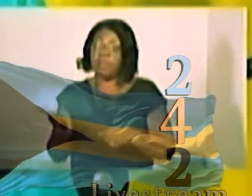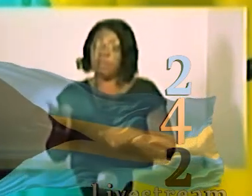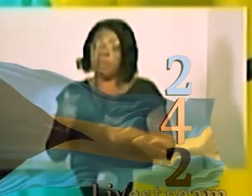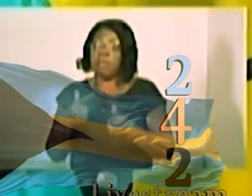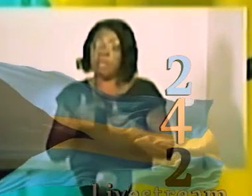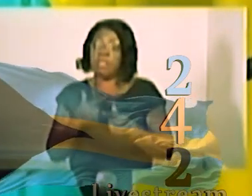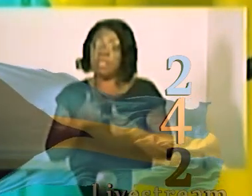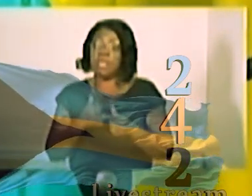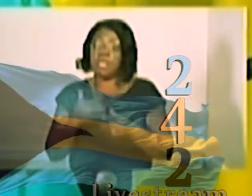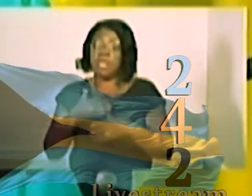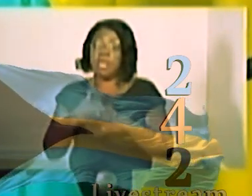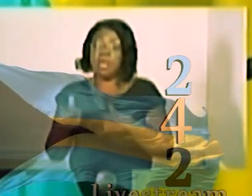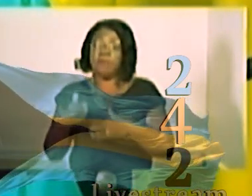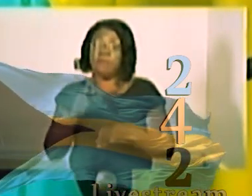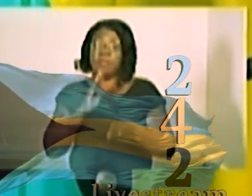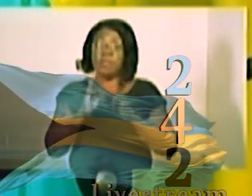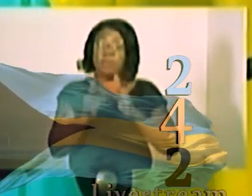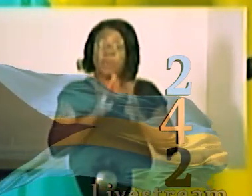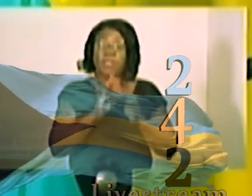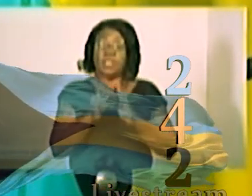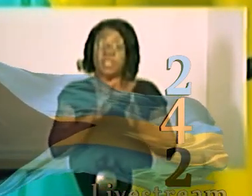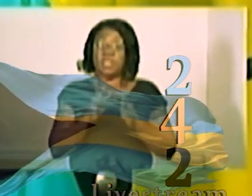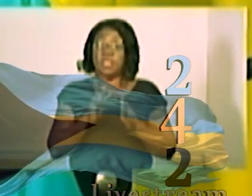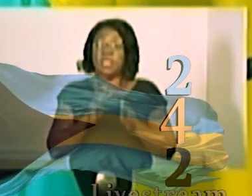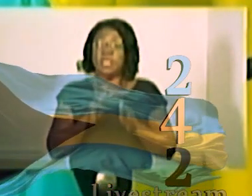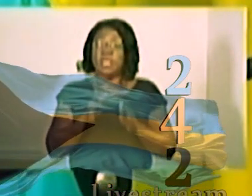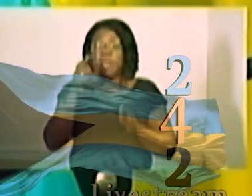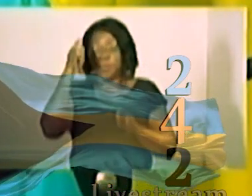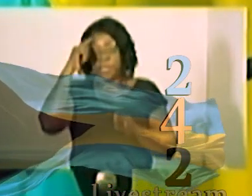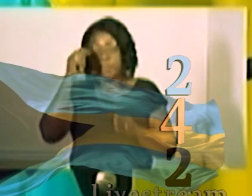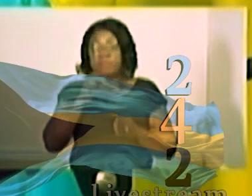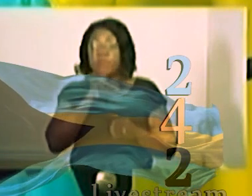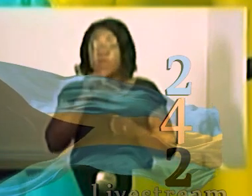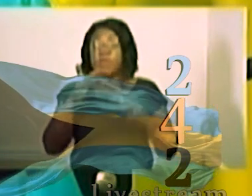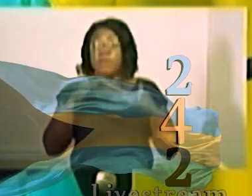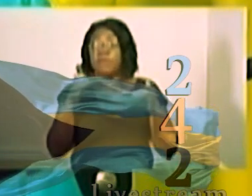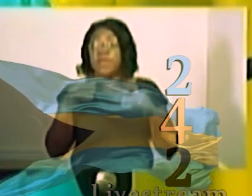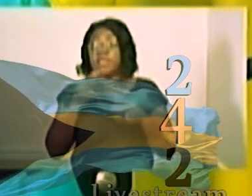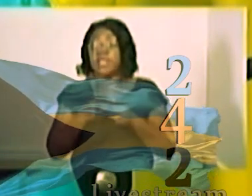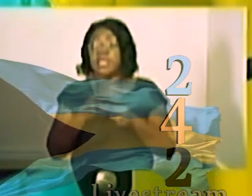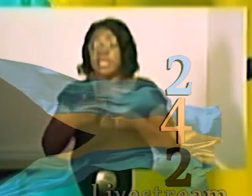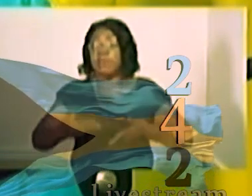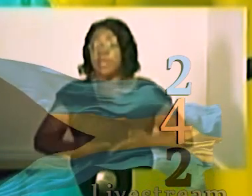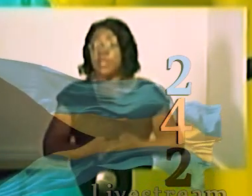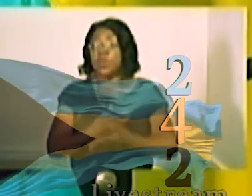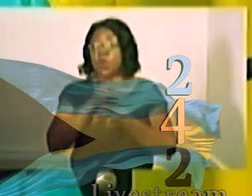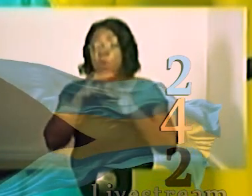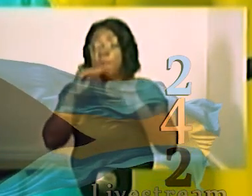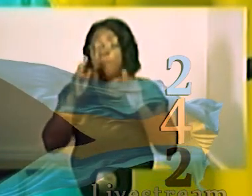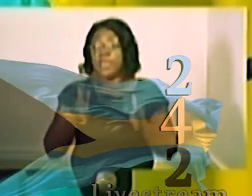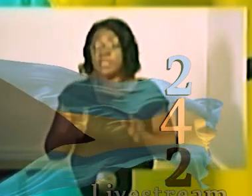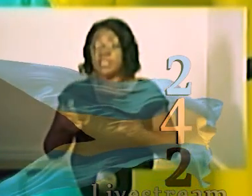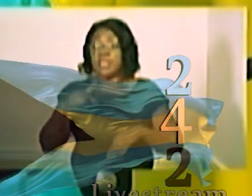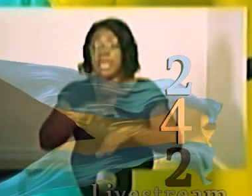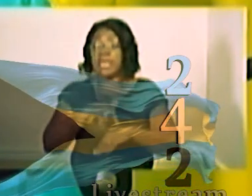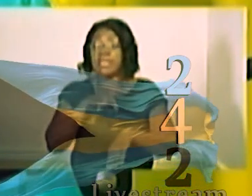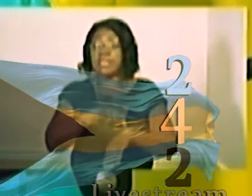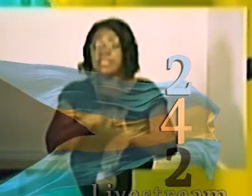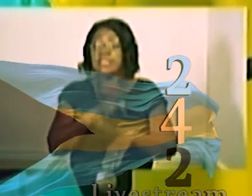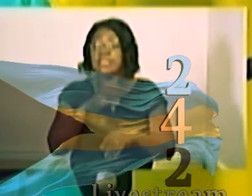until after the budget. I think it would be unfair for me to name a new minister at this particular time,